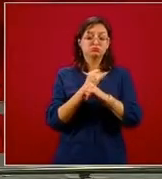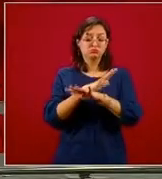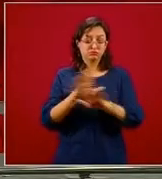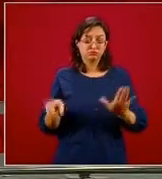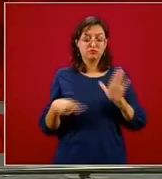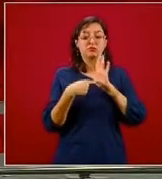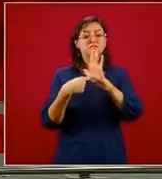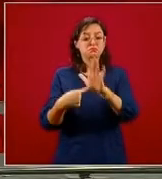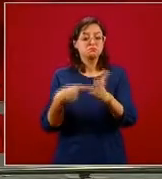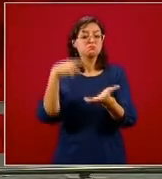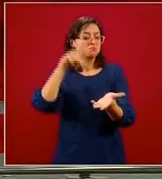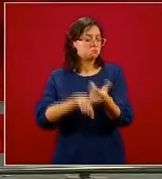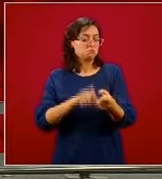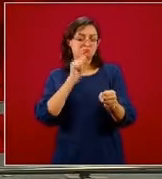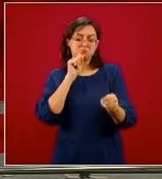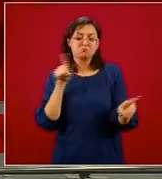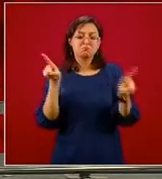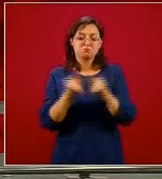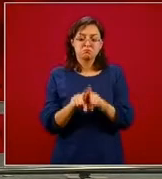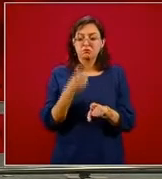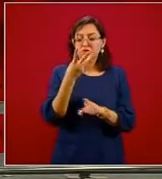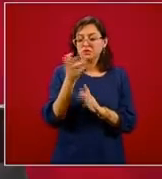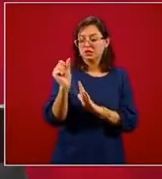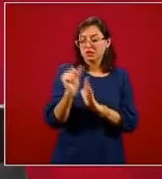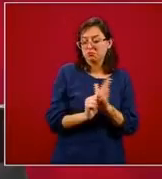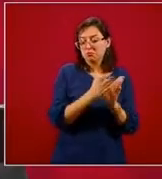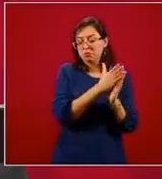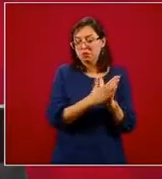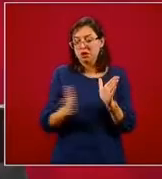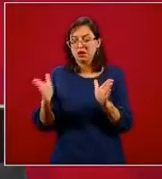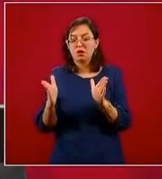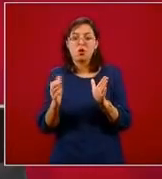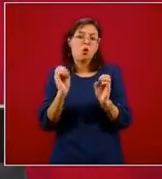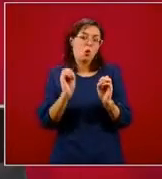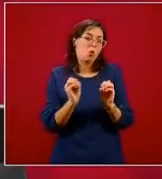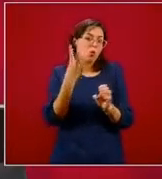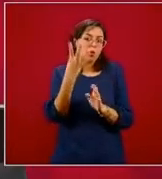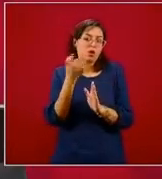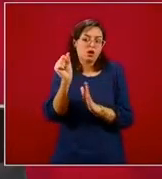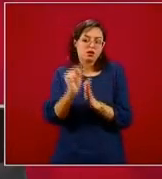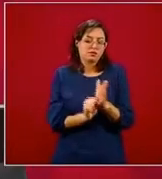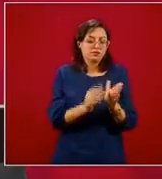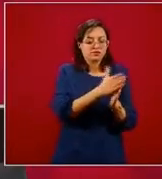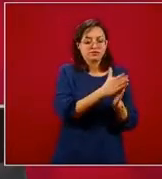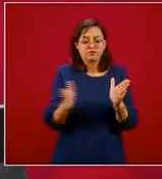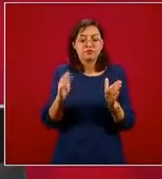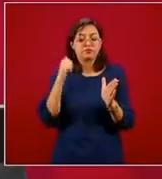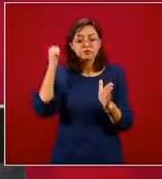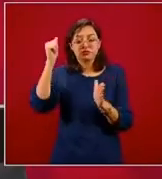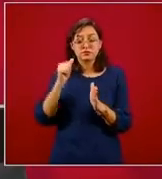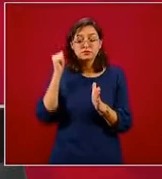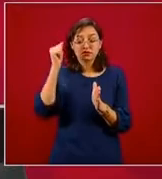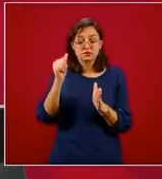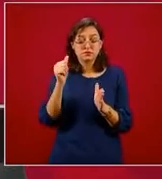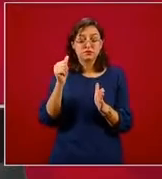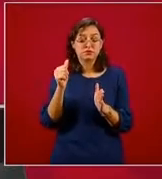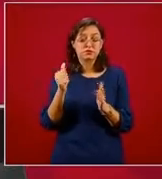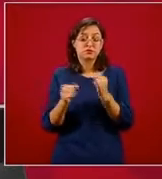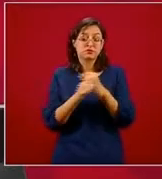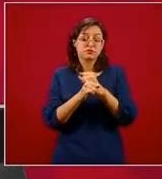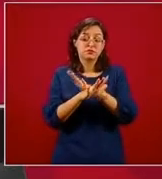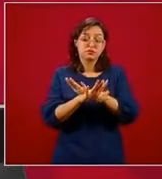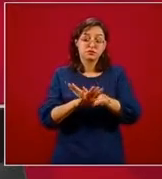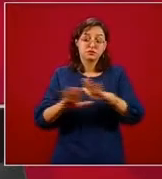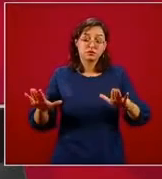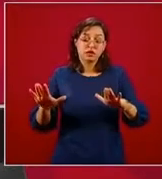precisamente information. incluye On el last primer Saturday, trimestre we presented the o first cuatrimestre hasta el trimester corte or de abril de first la información